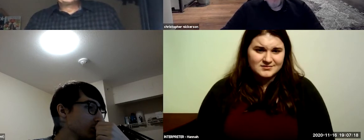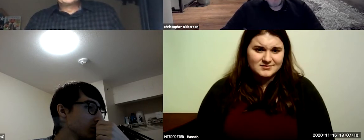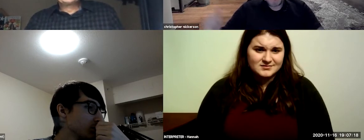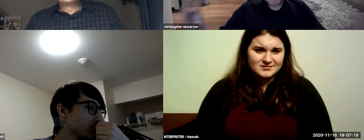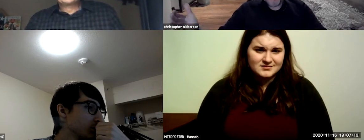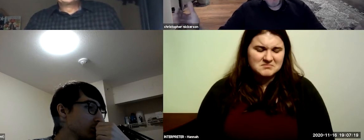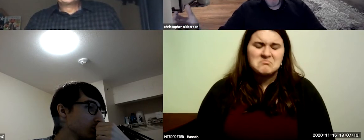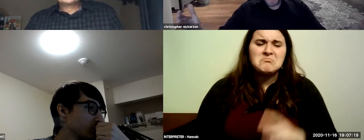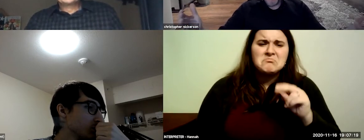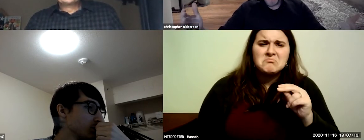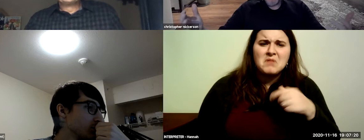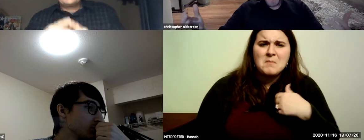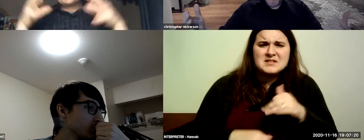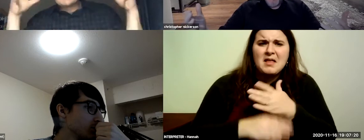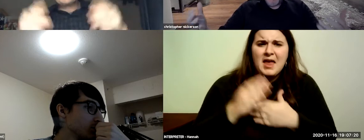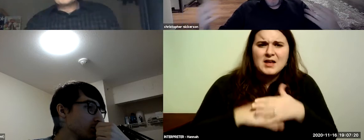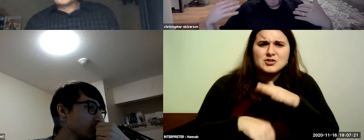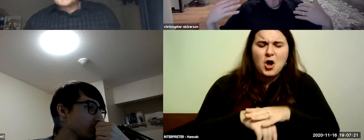of knowledge is so much bigger that